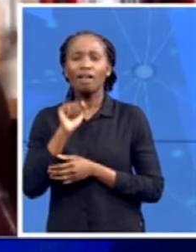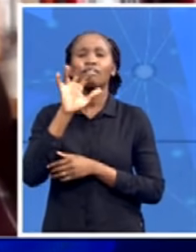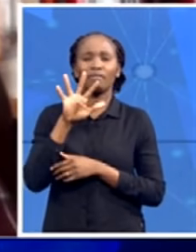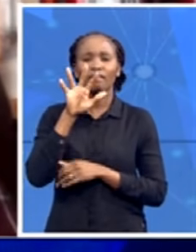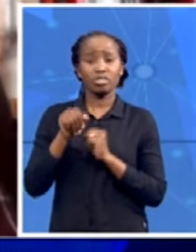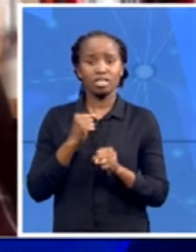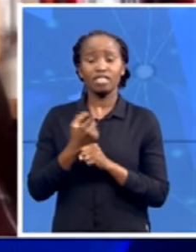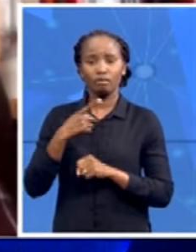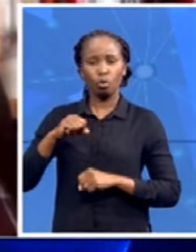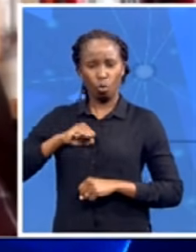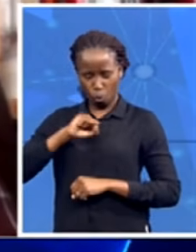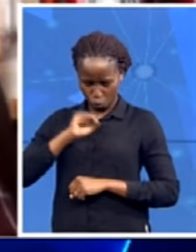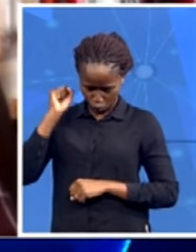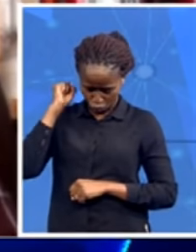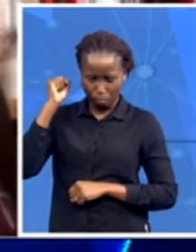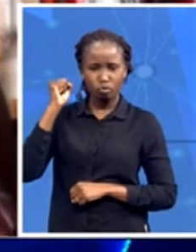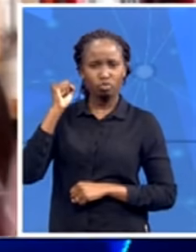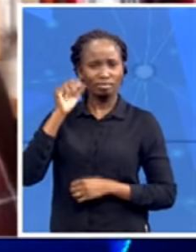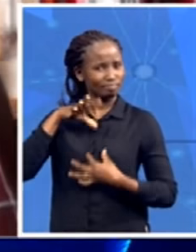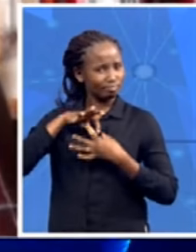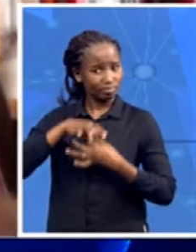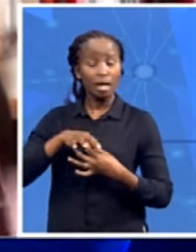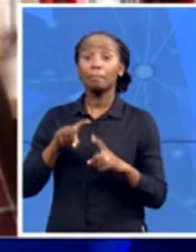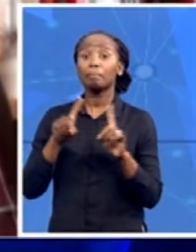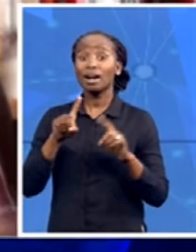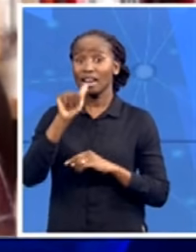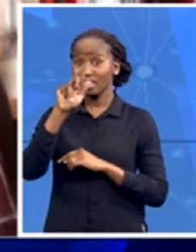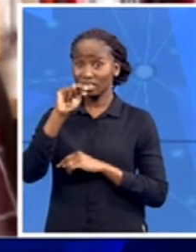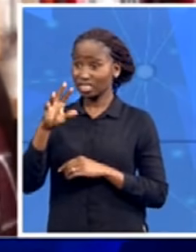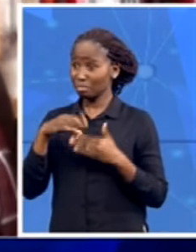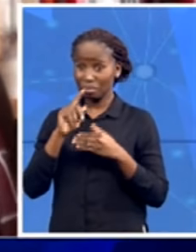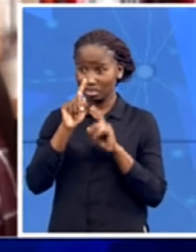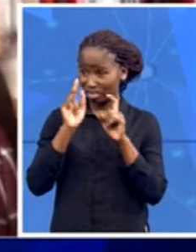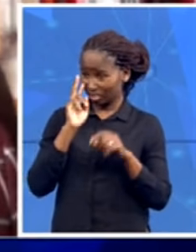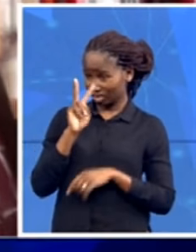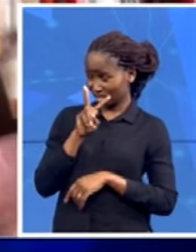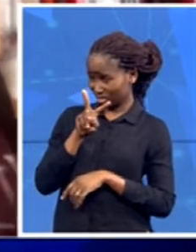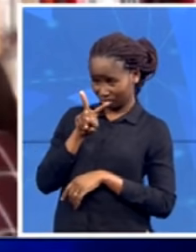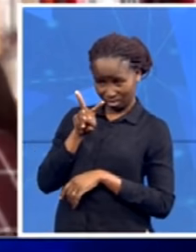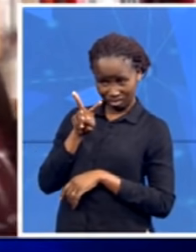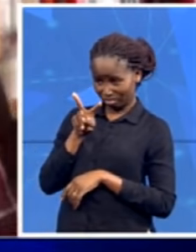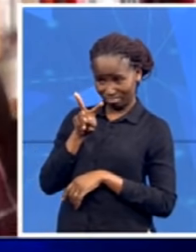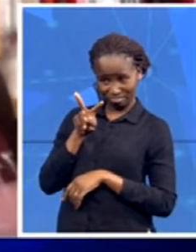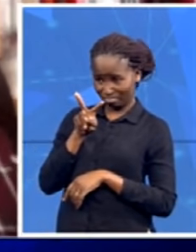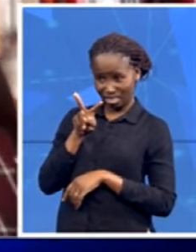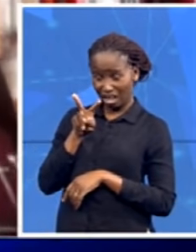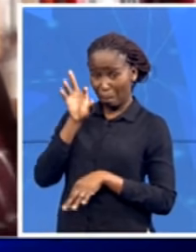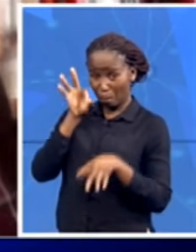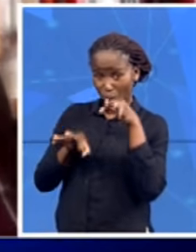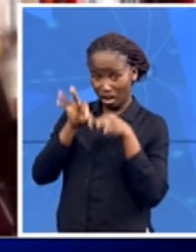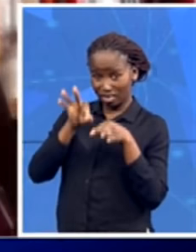cadres of the ANC, they don't strike me as people who are politically grounded, though they can use slogans